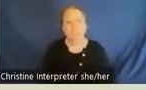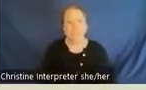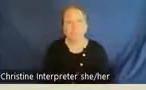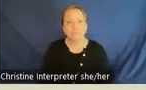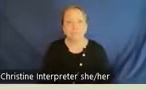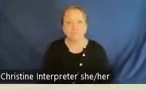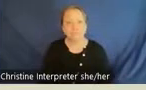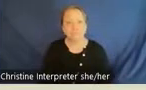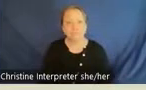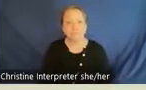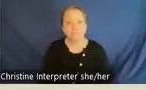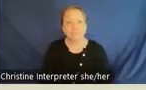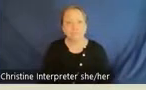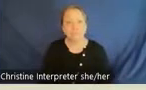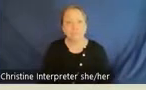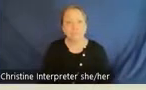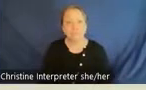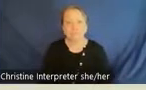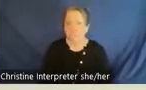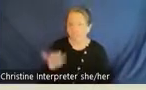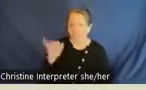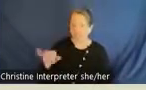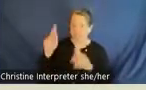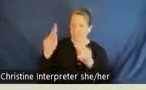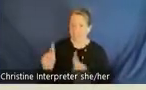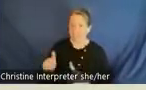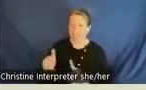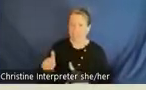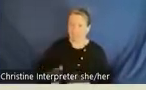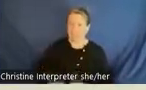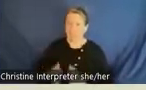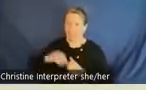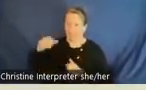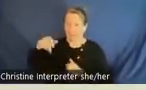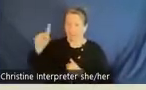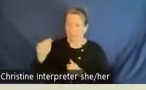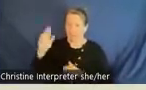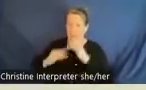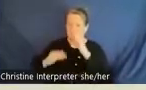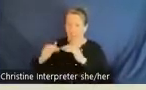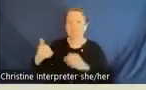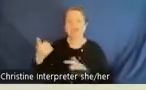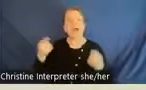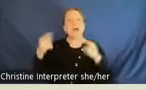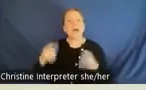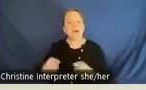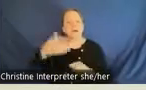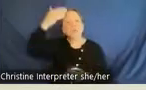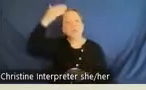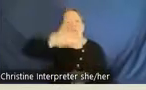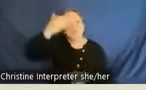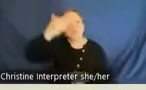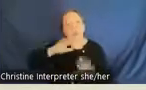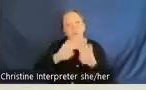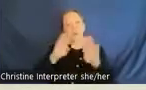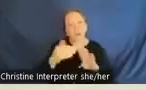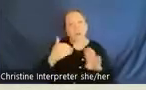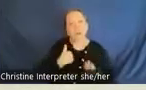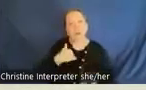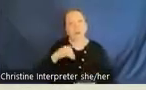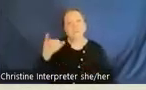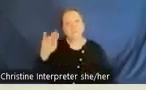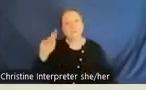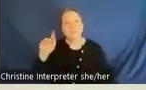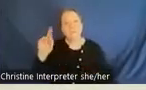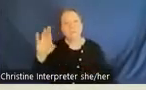And also the same individual who lives in an apartment building, you know, they have an intercom system, but how can that deaf individual know when someone's trying